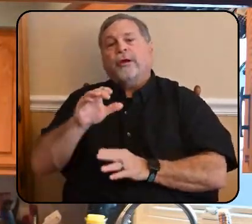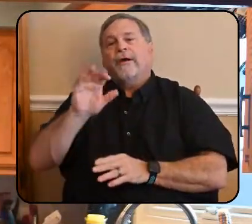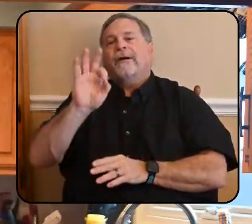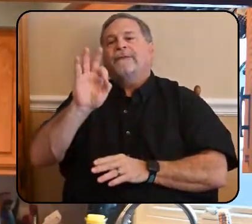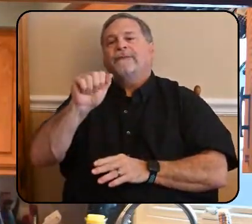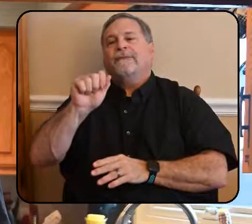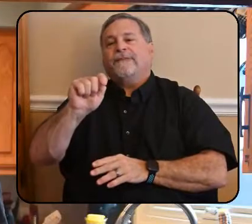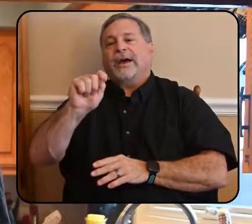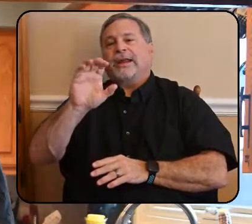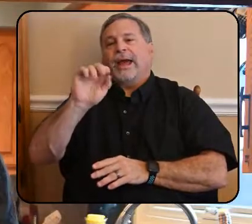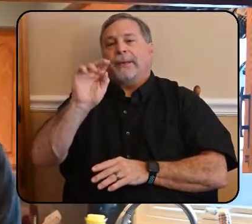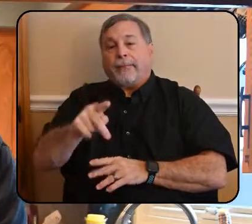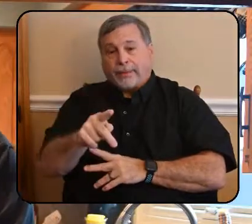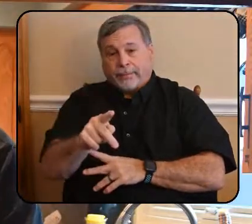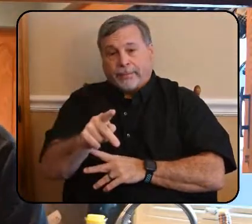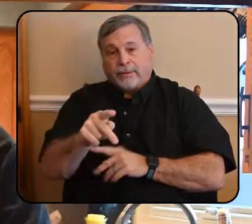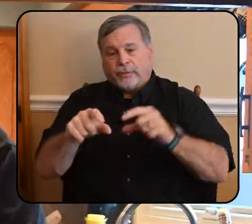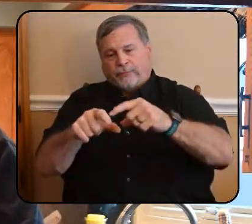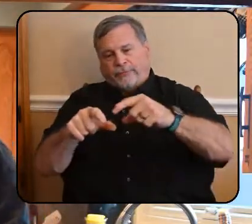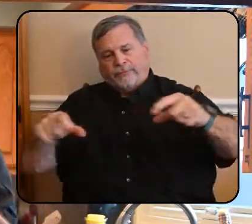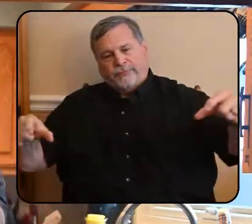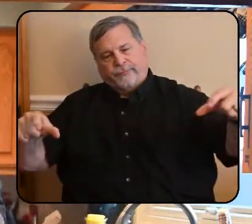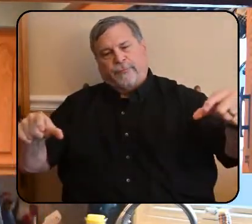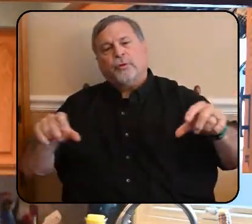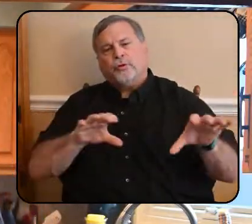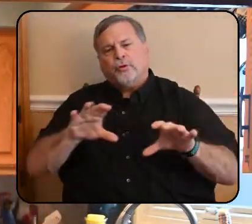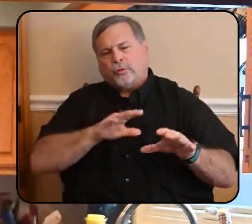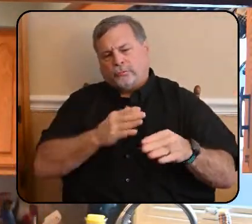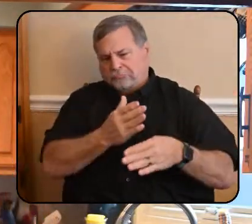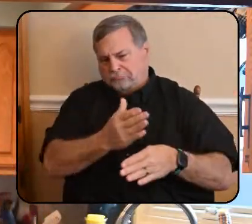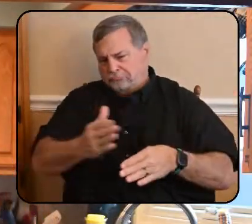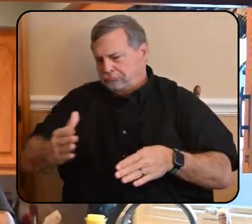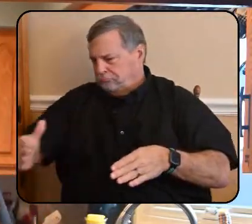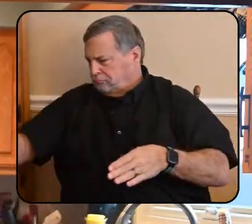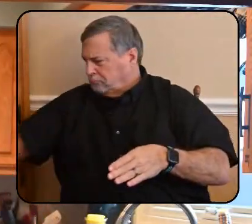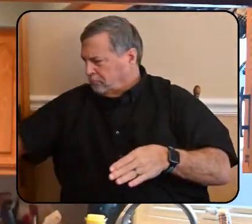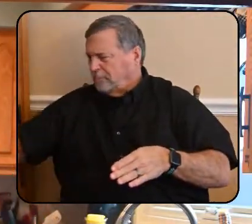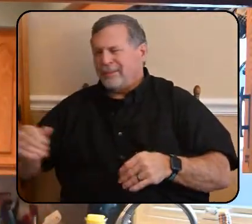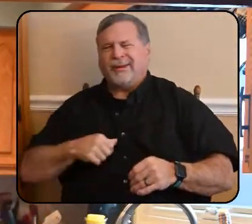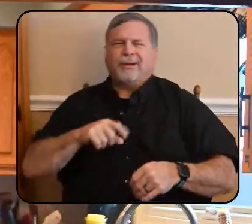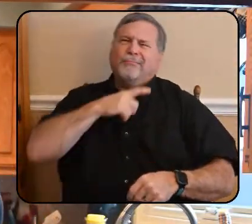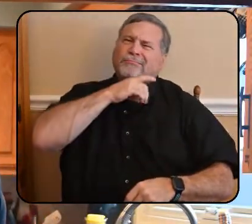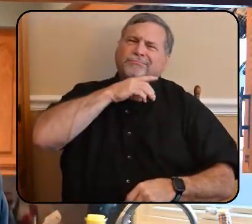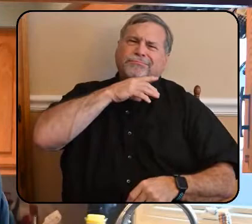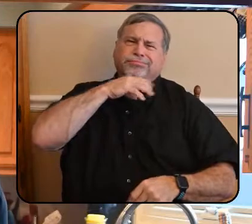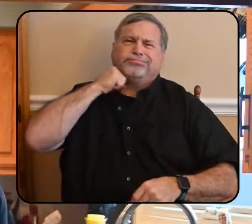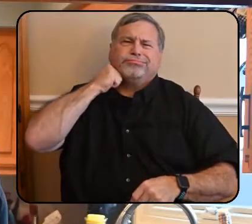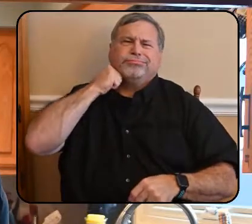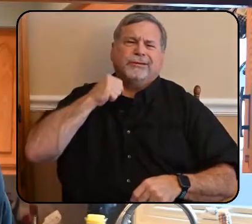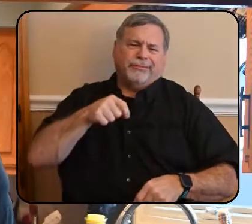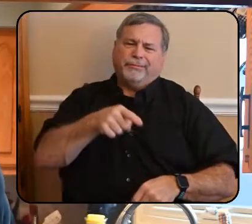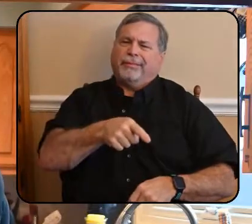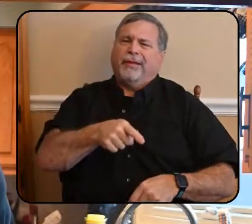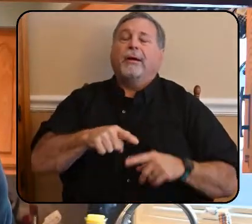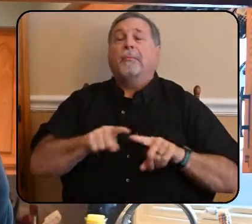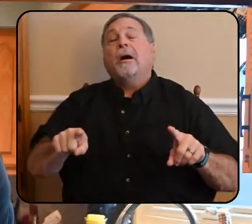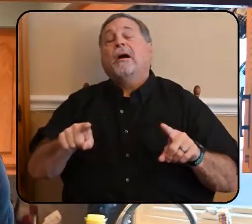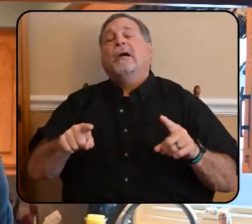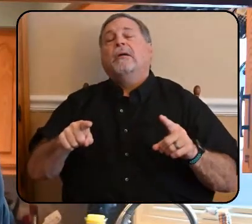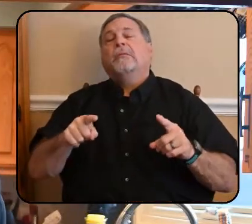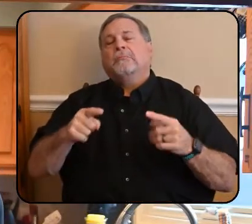and you're going to have a strip. Now we're going to do this all the way across this, but I'm not going to bore you watching that part. But we're going to take this and we're going to cut it